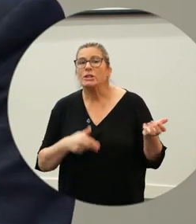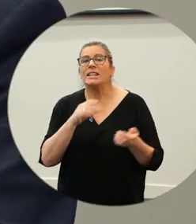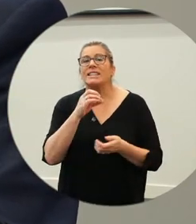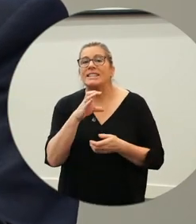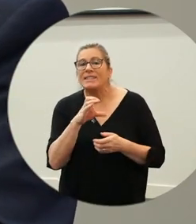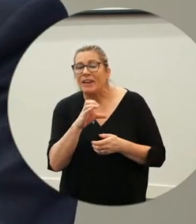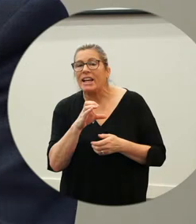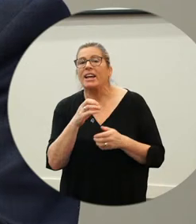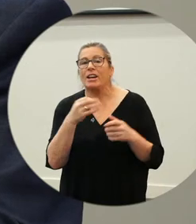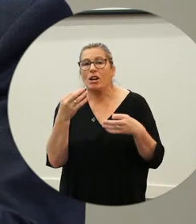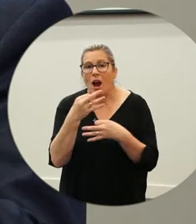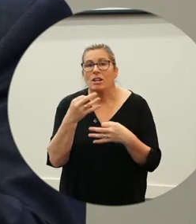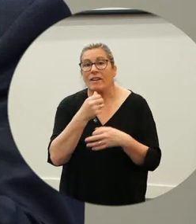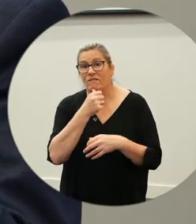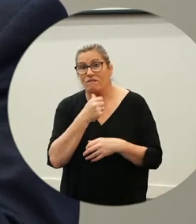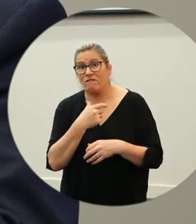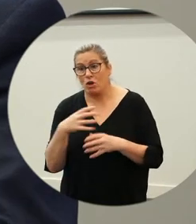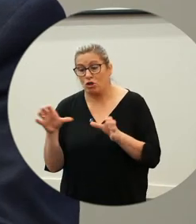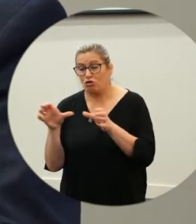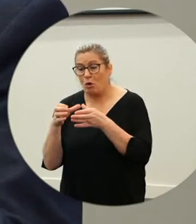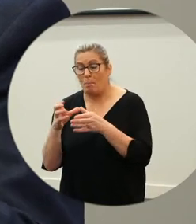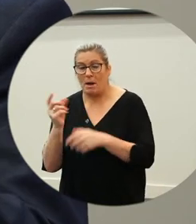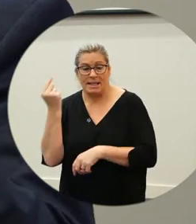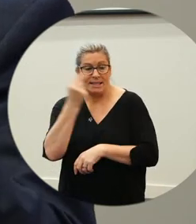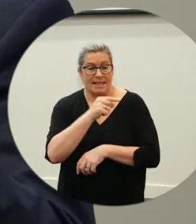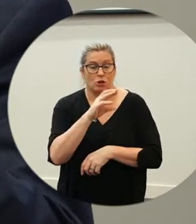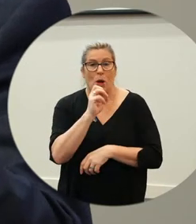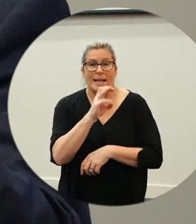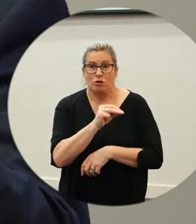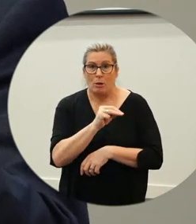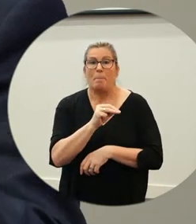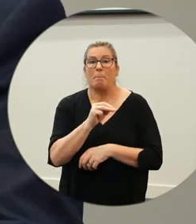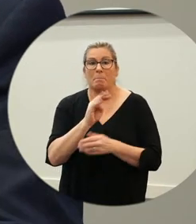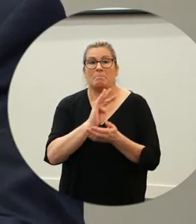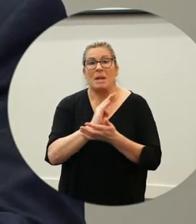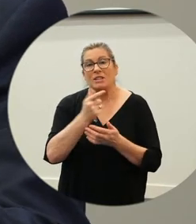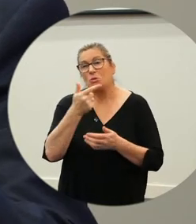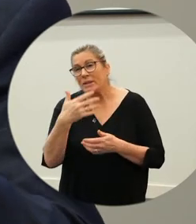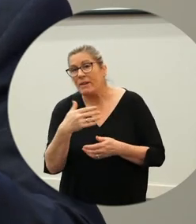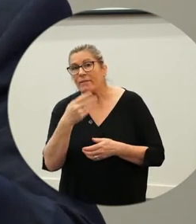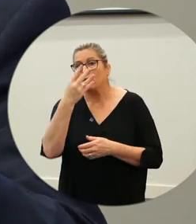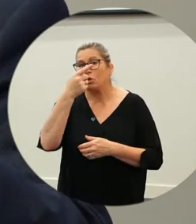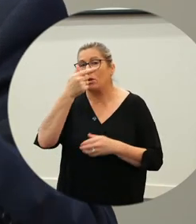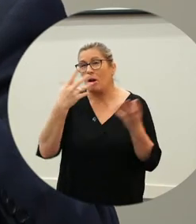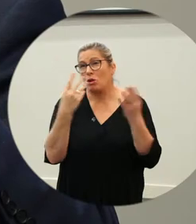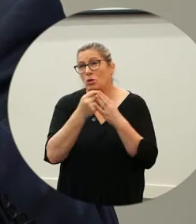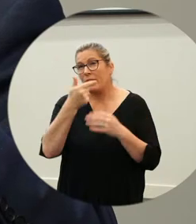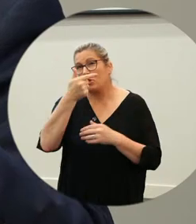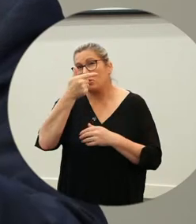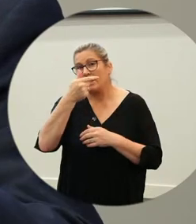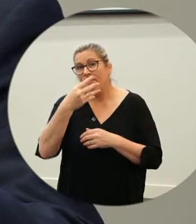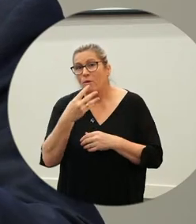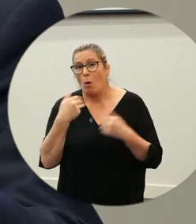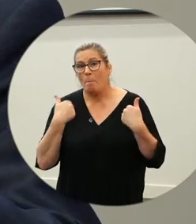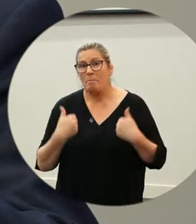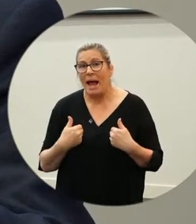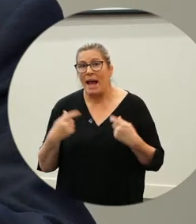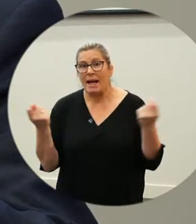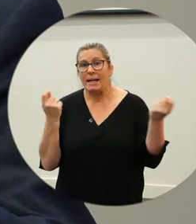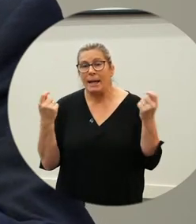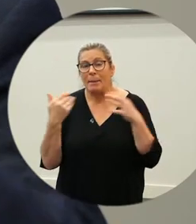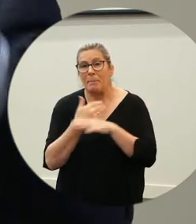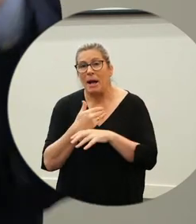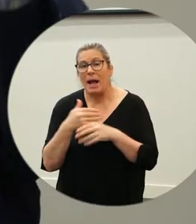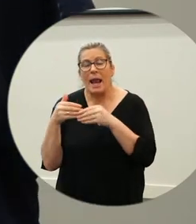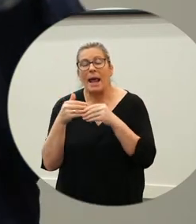these were sent to Leitrim in 1925. 24 men under a fellow called Finan O'Driscoll, who